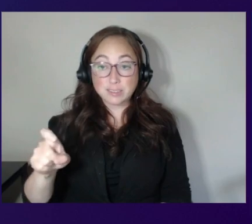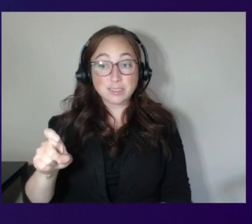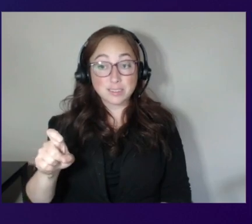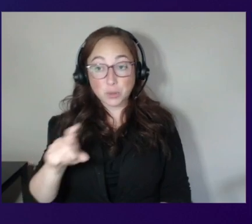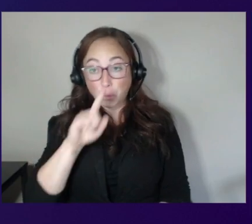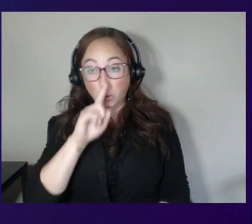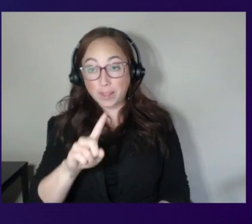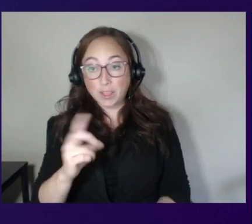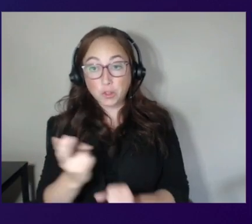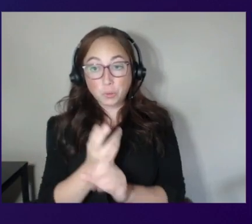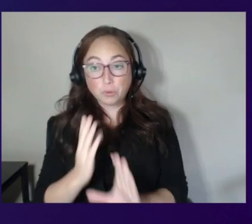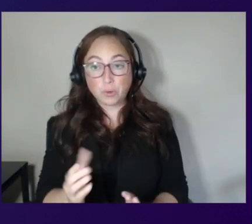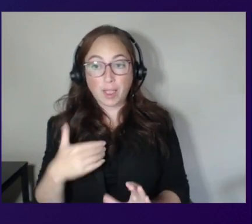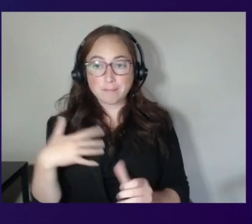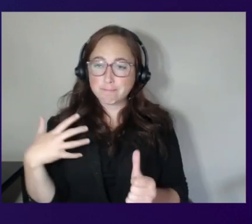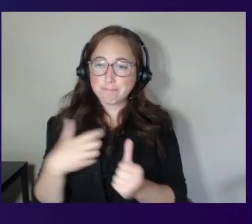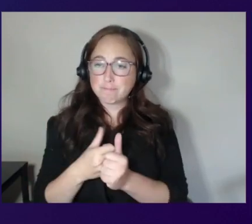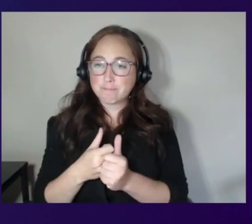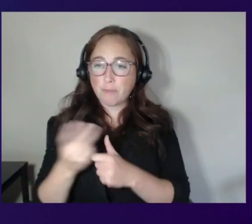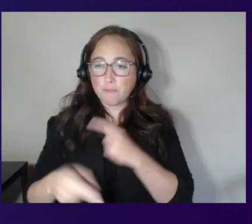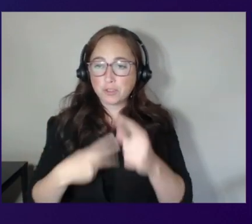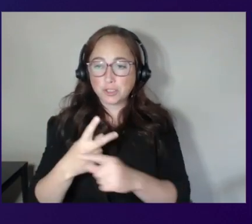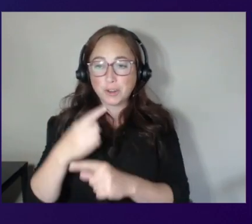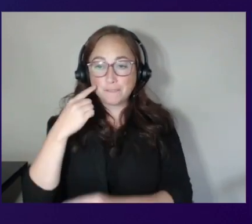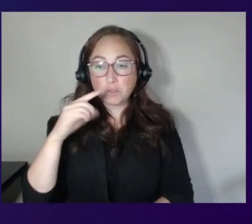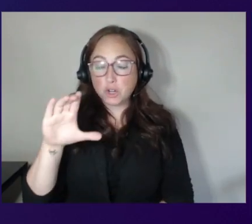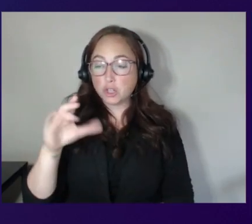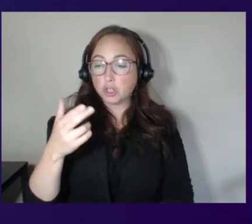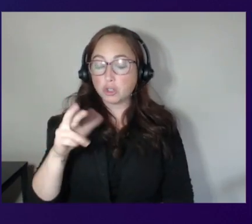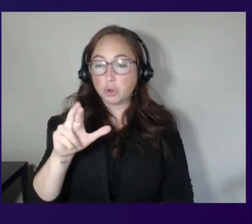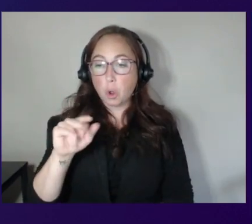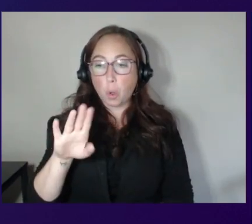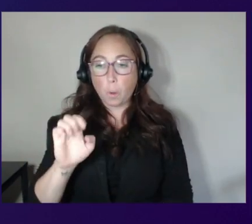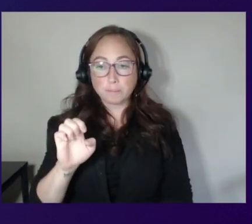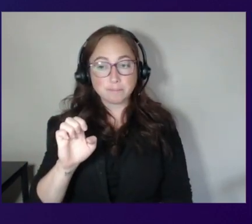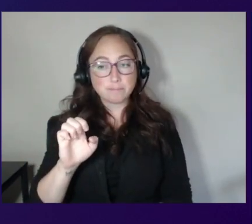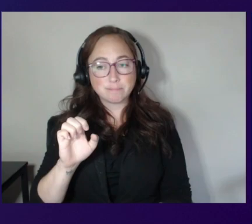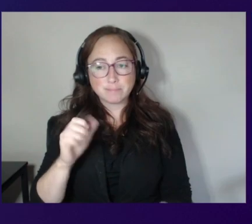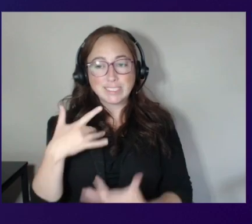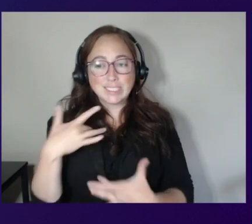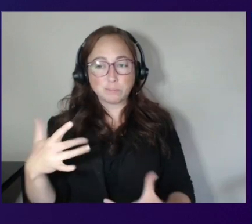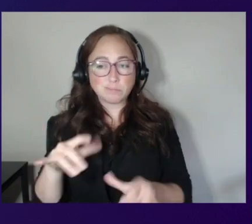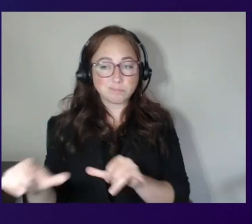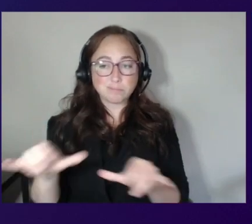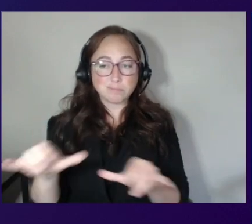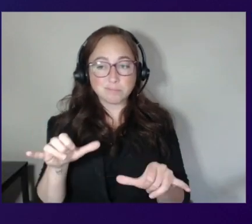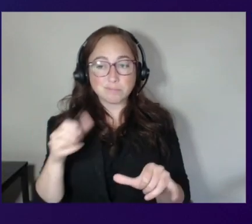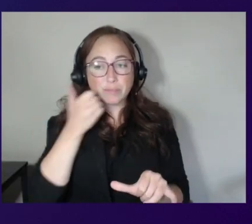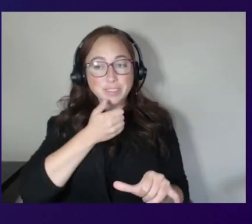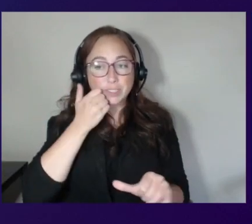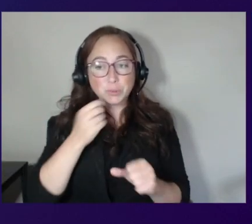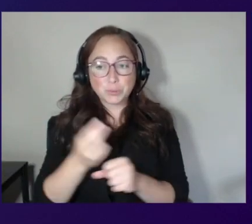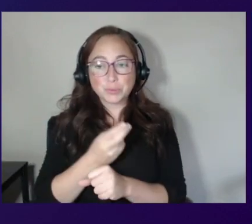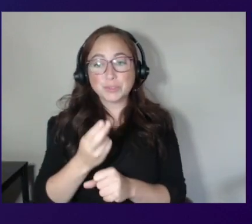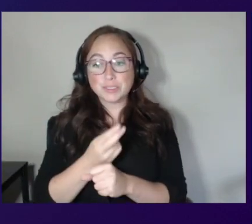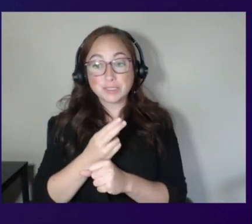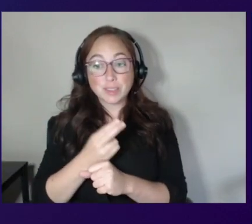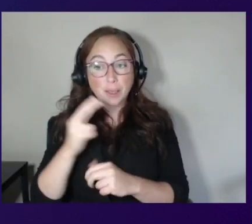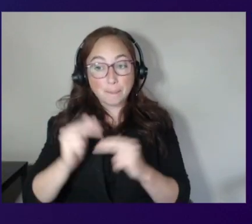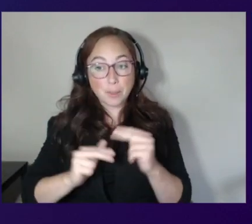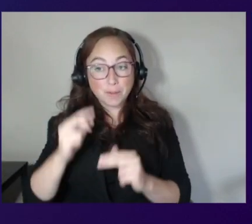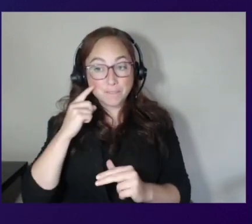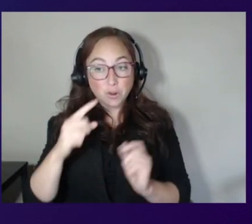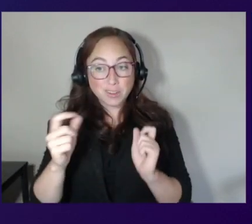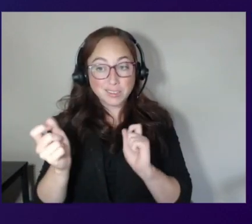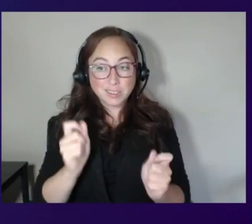has the most up-to-date version of the Chrome browser. It's essentially the browser everyone's using every day, and that is built for custom SaaS